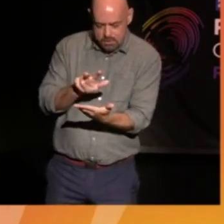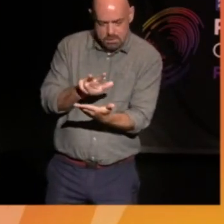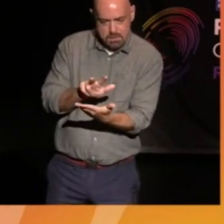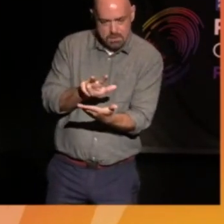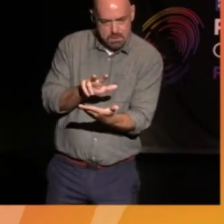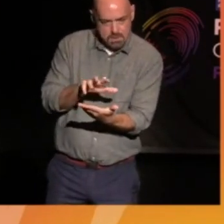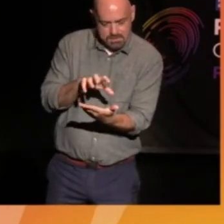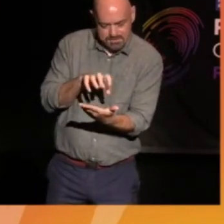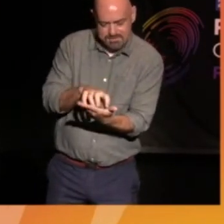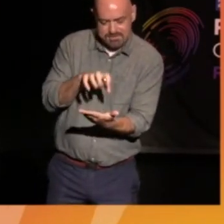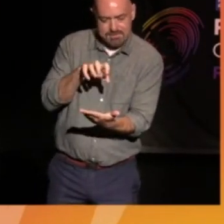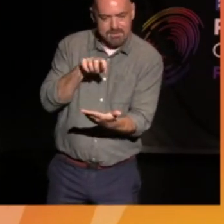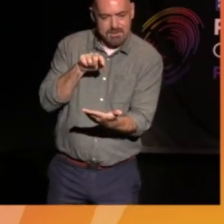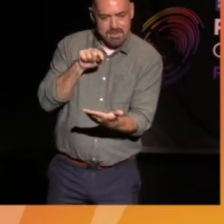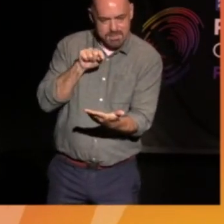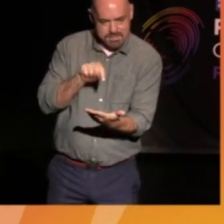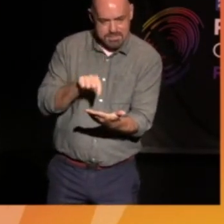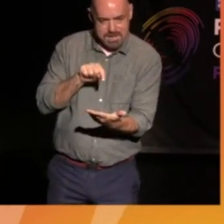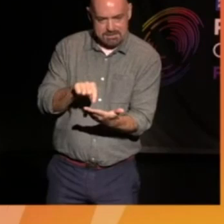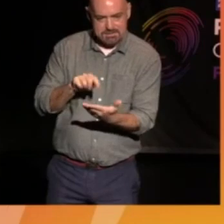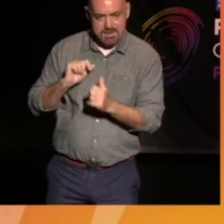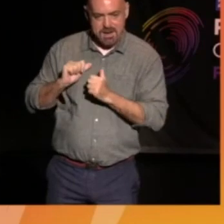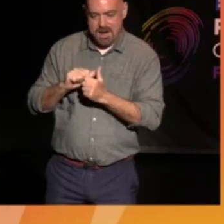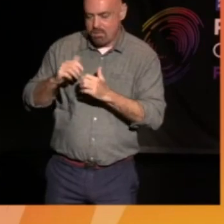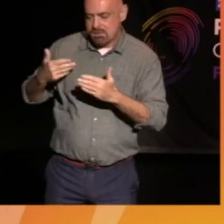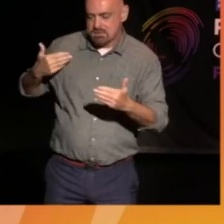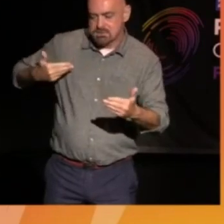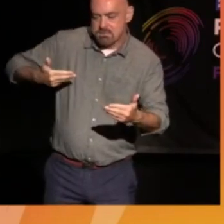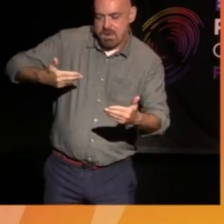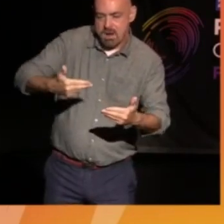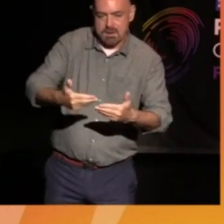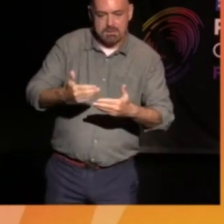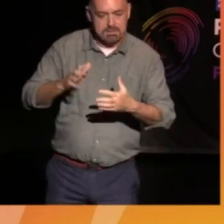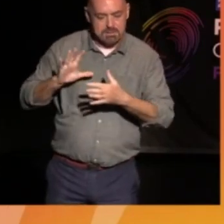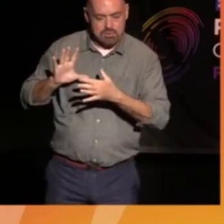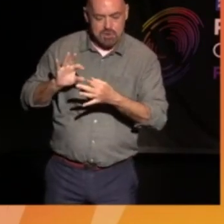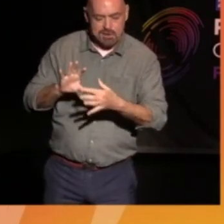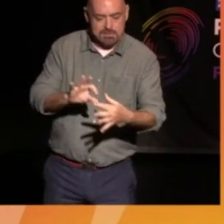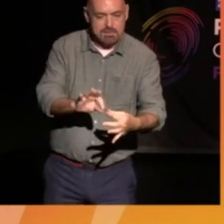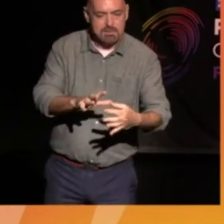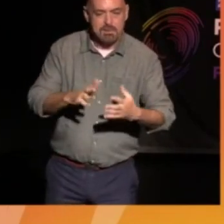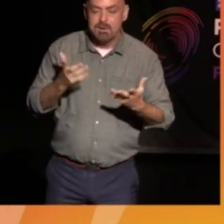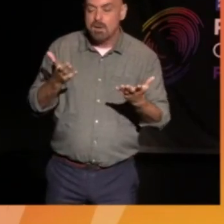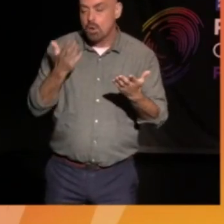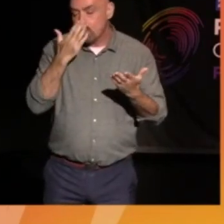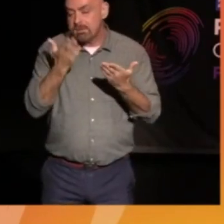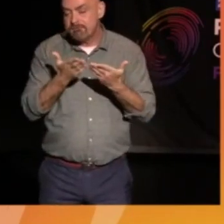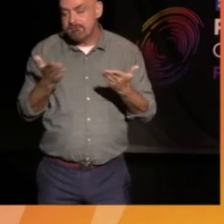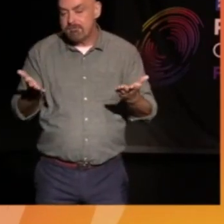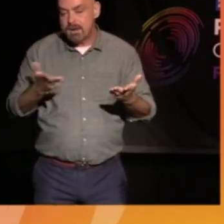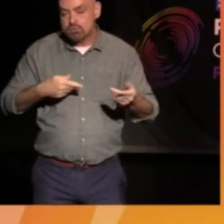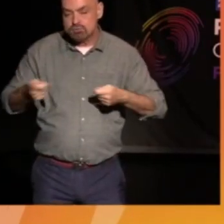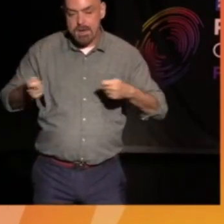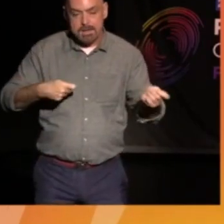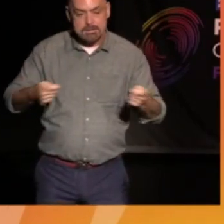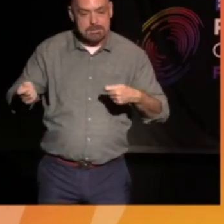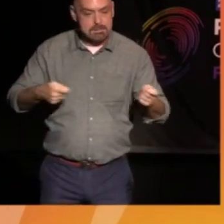isn't child labour in our supply chains, such as fair trade, for example? Is that one we could use? And are there any other ones that we should look out